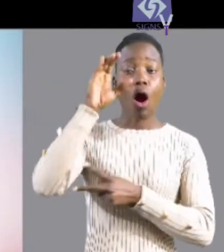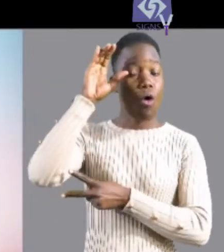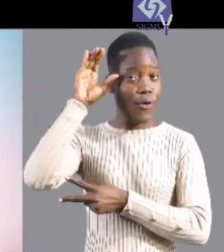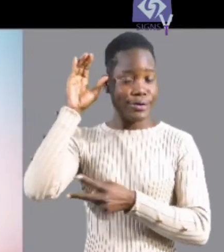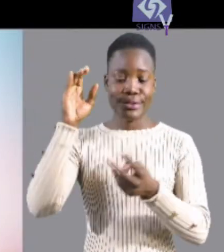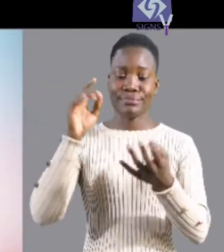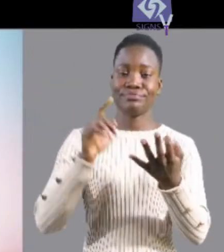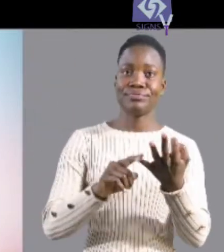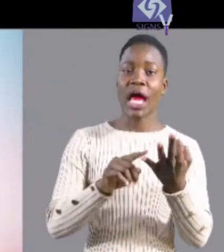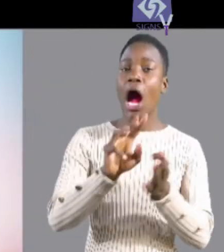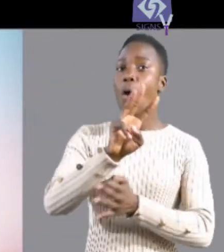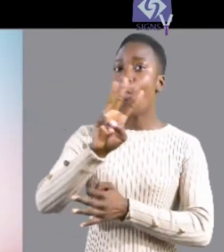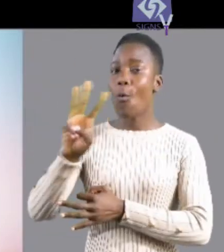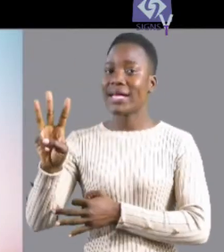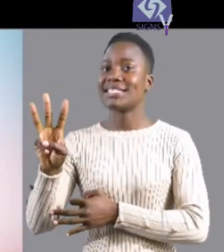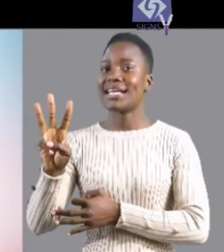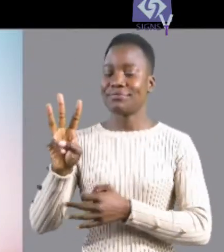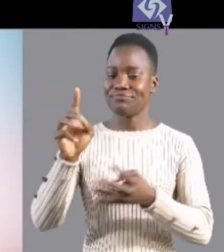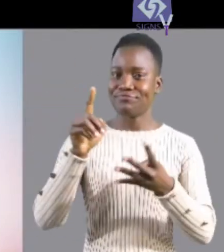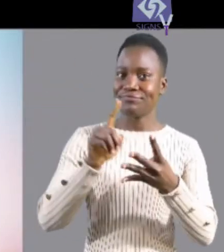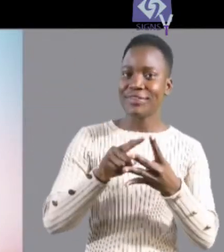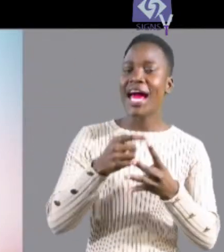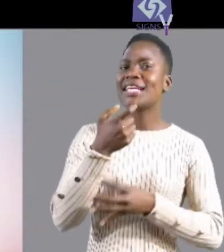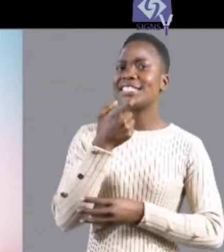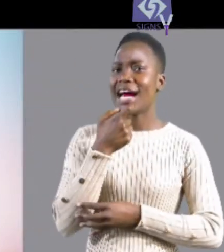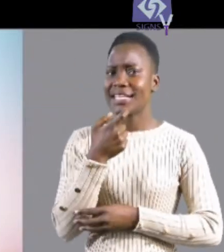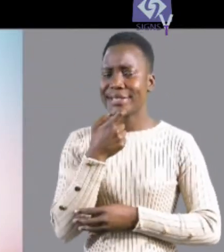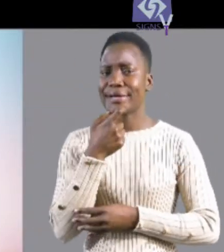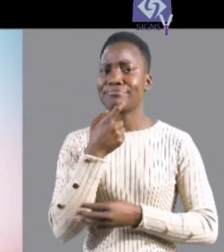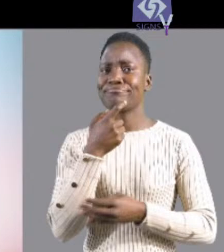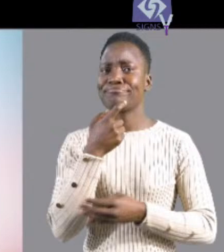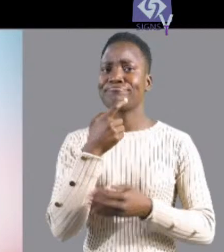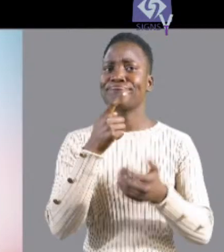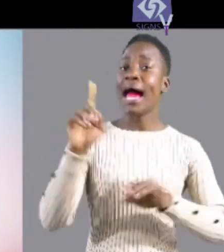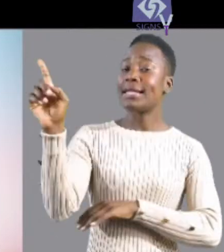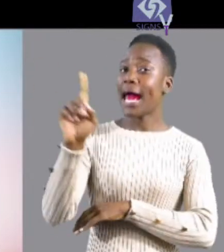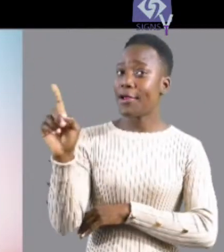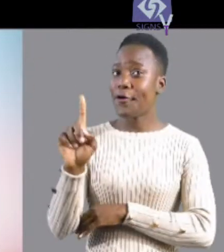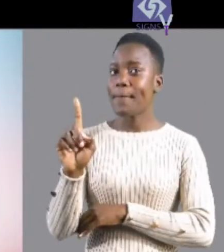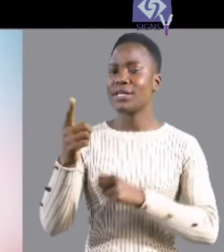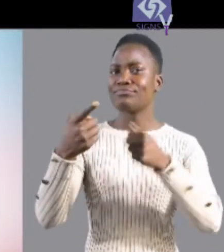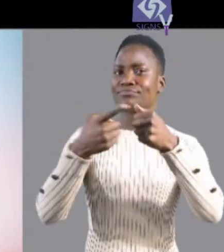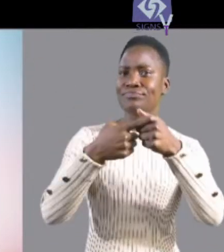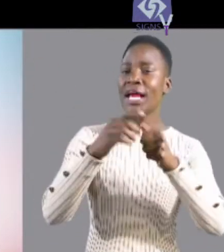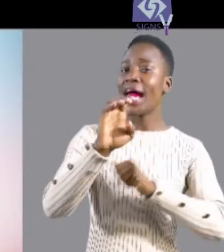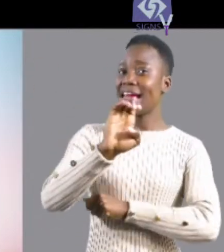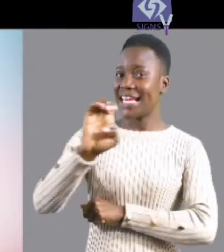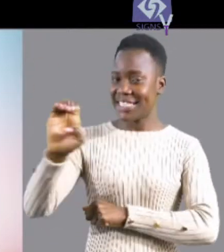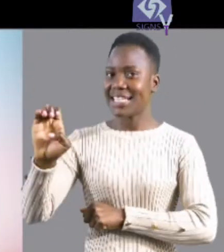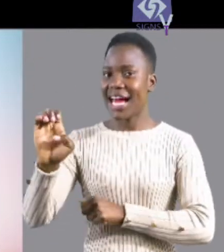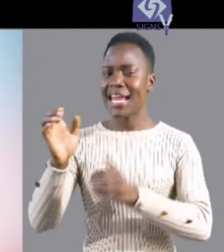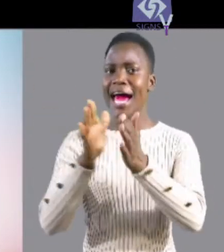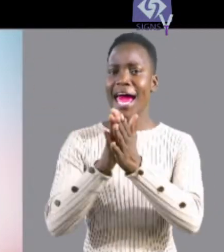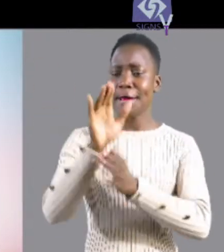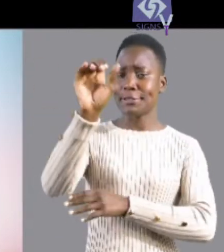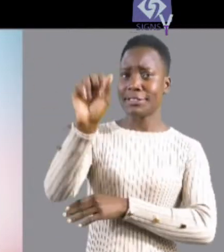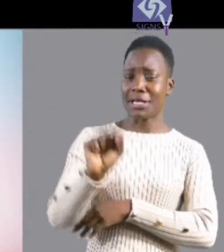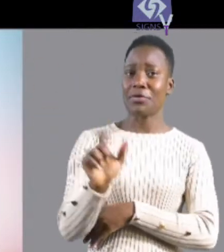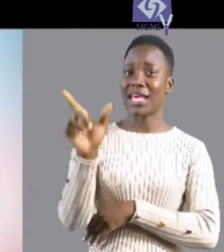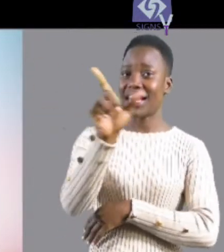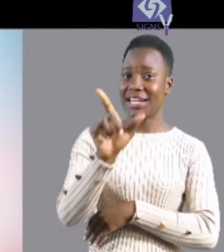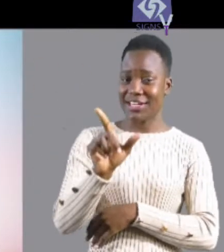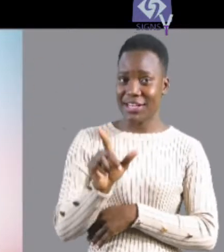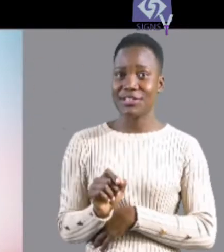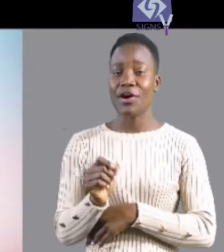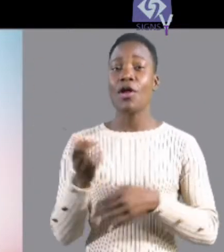region, Western region, Nyanza region, Nairobi region, Eastern region, and Southern